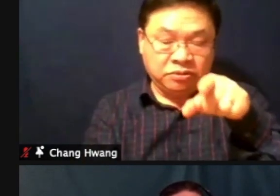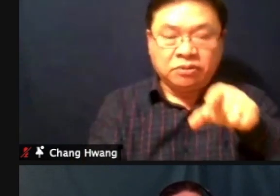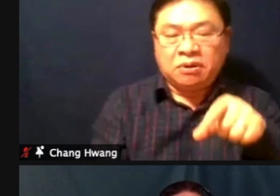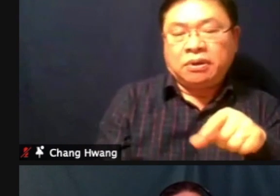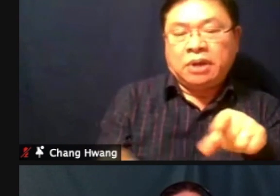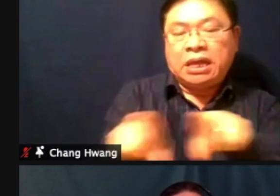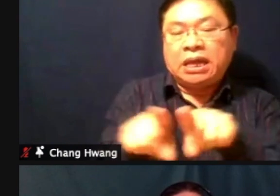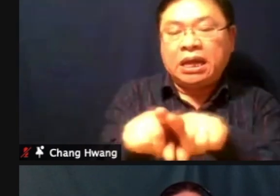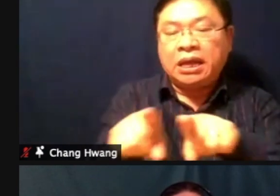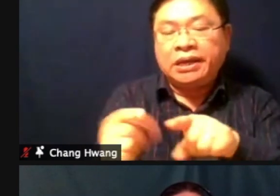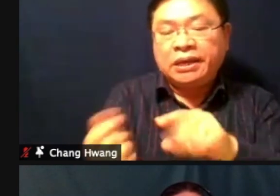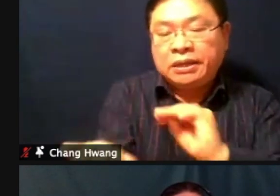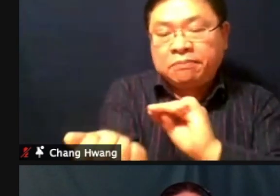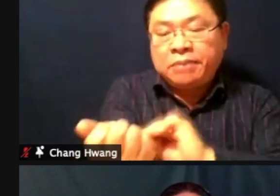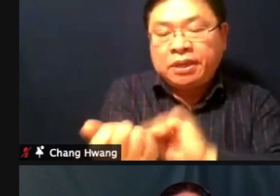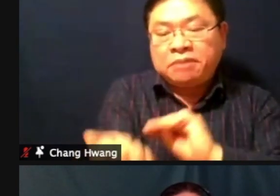Dr. Hall,